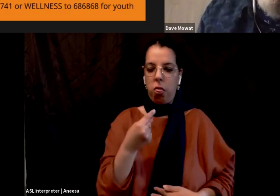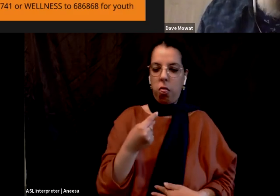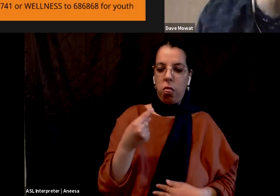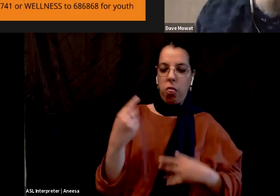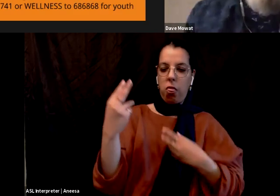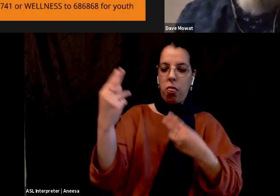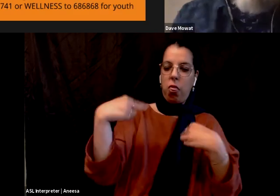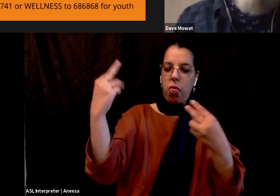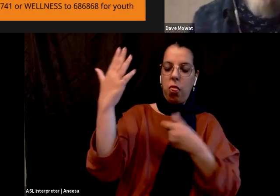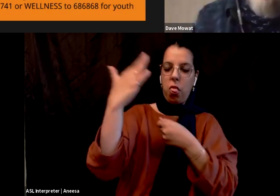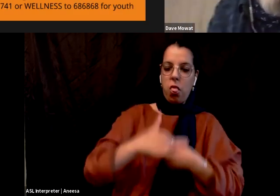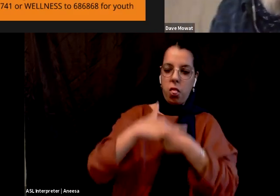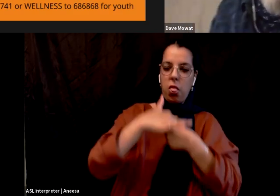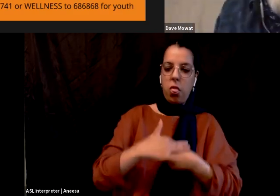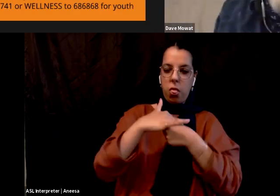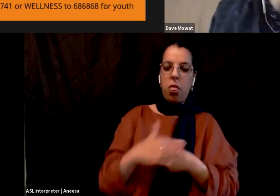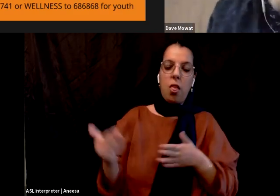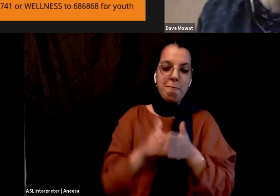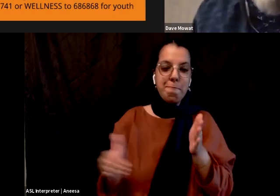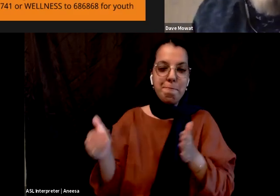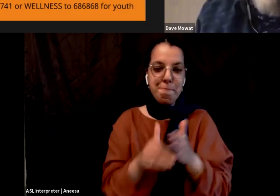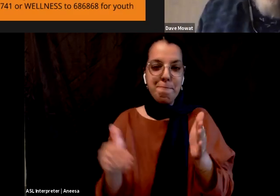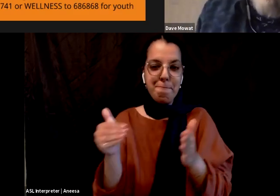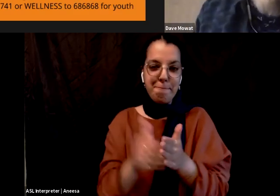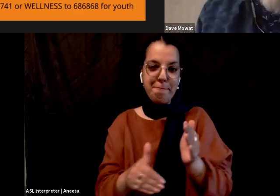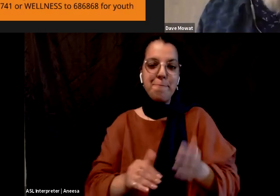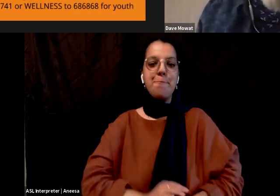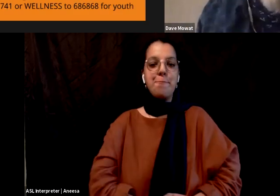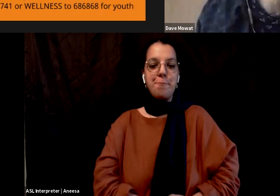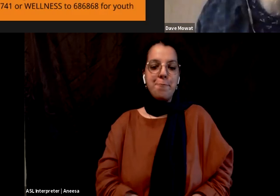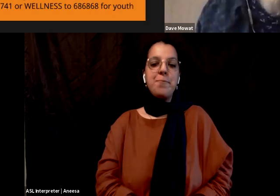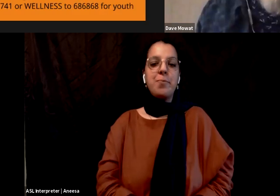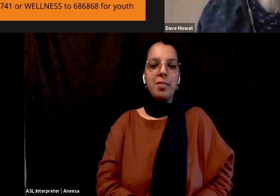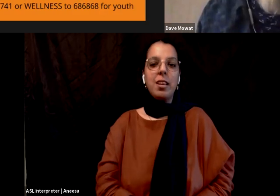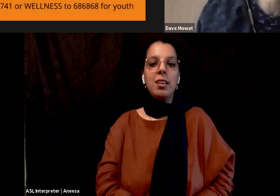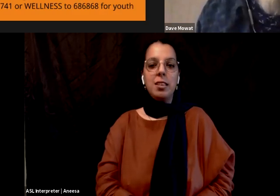And so, you know, I'm on